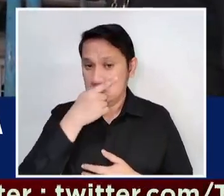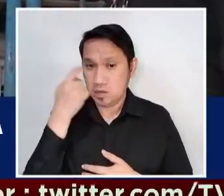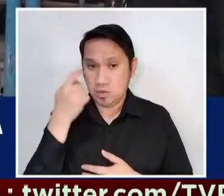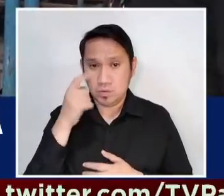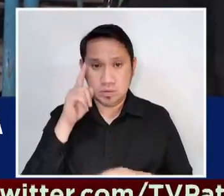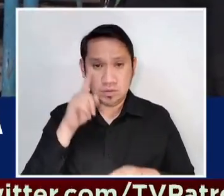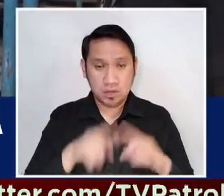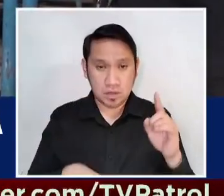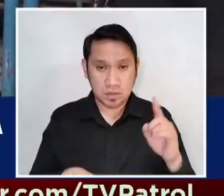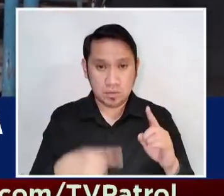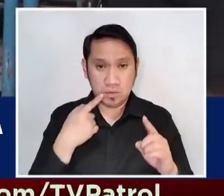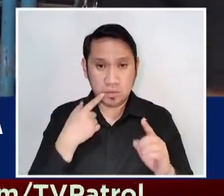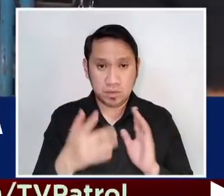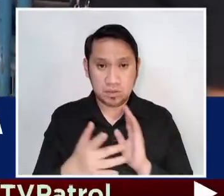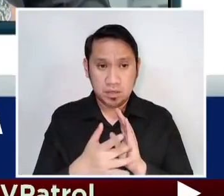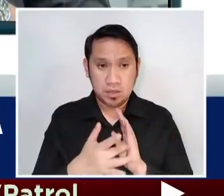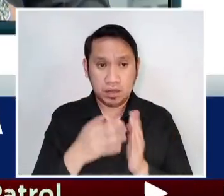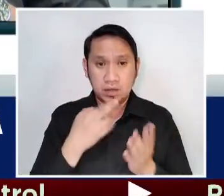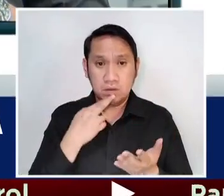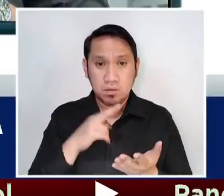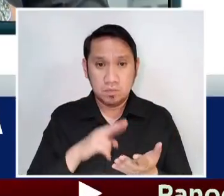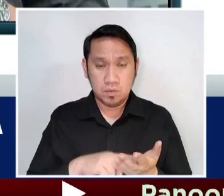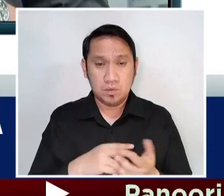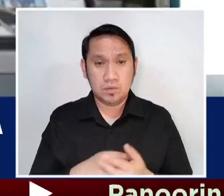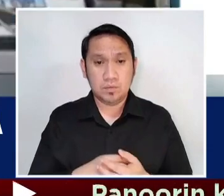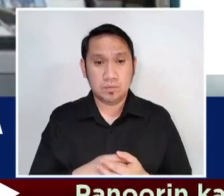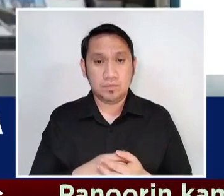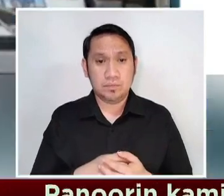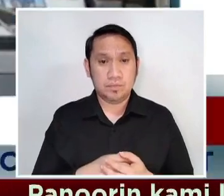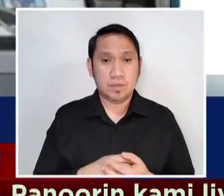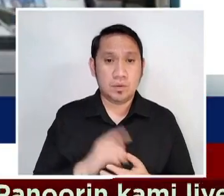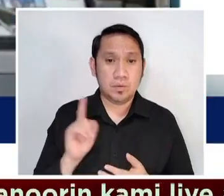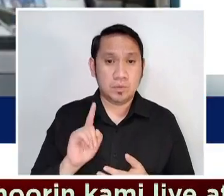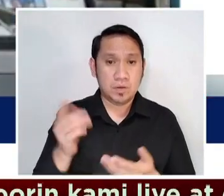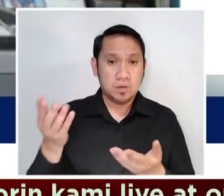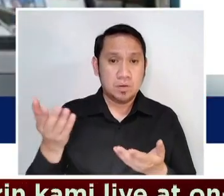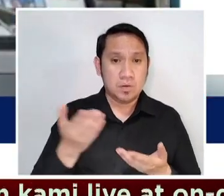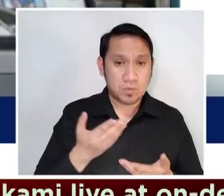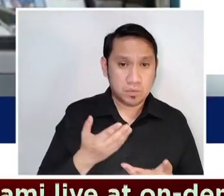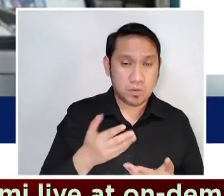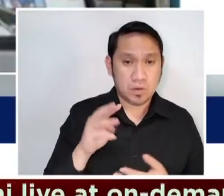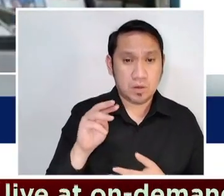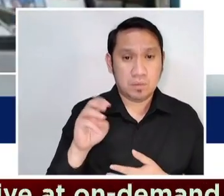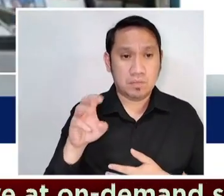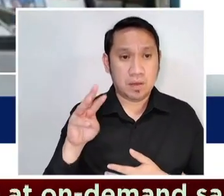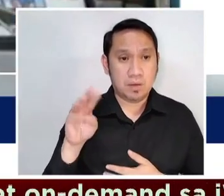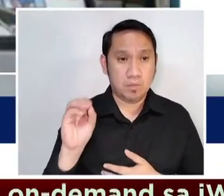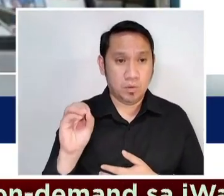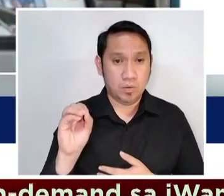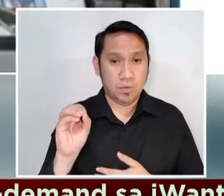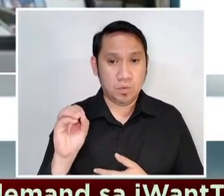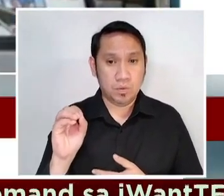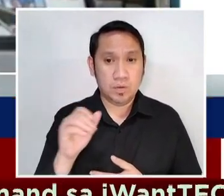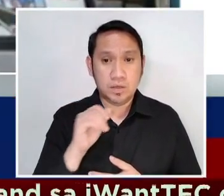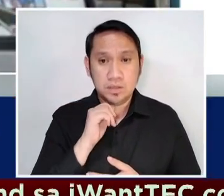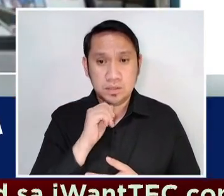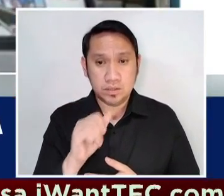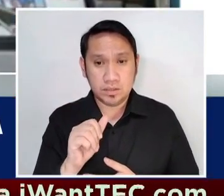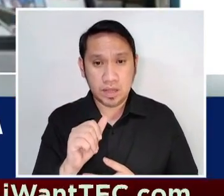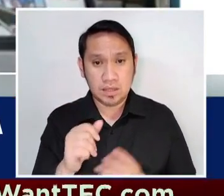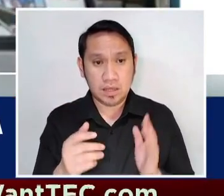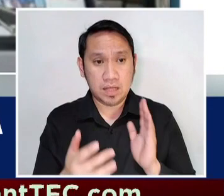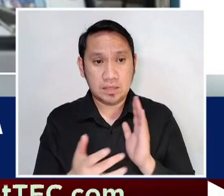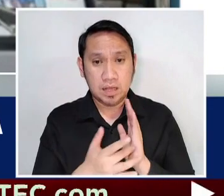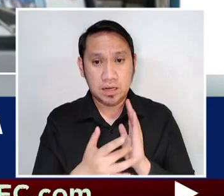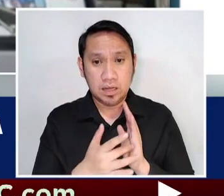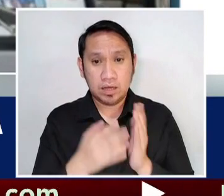masasabi na isang technical report. What they released is just a 2-page memo. It is not a technical report. So